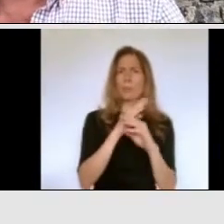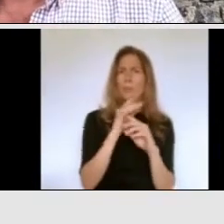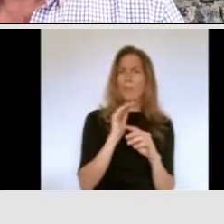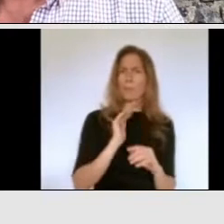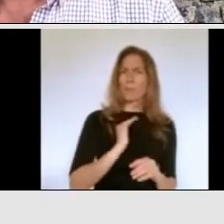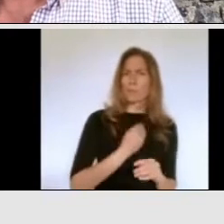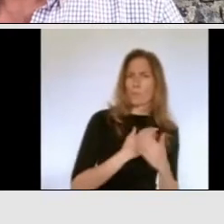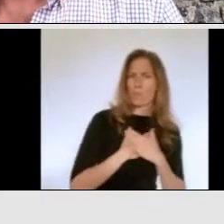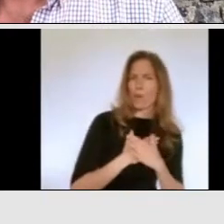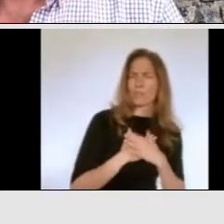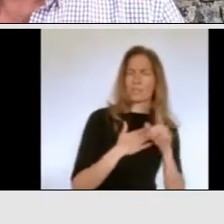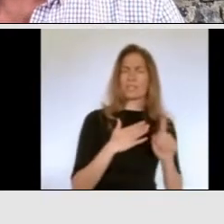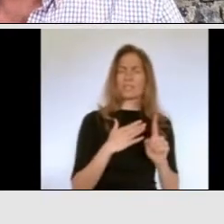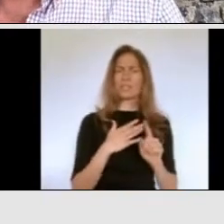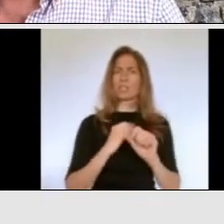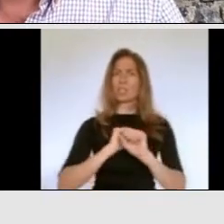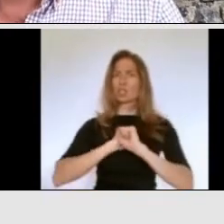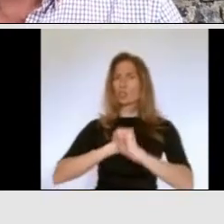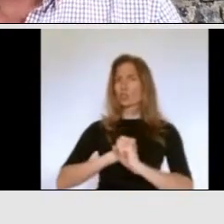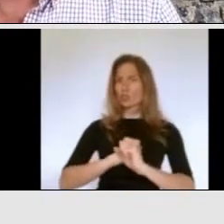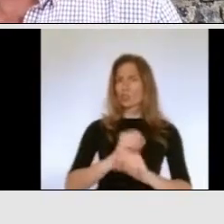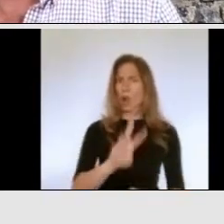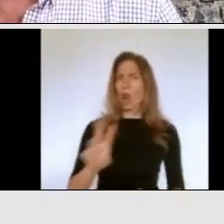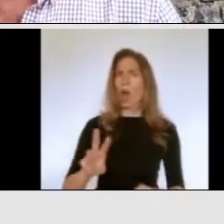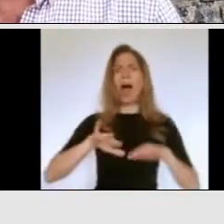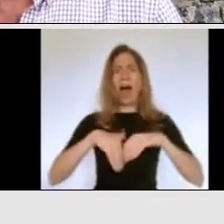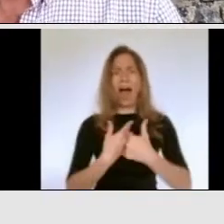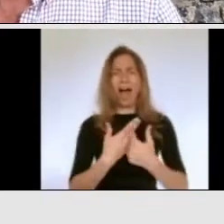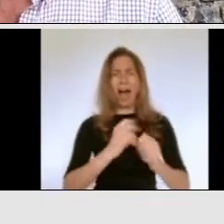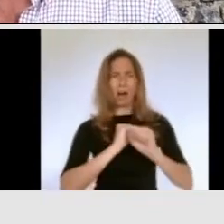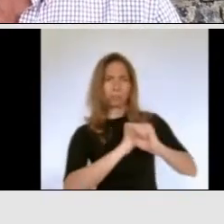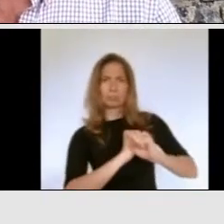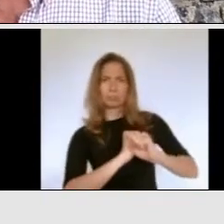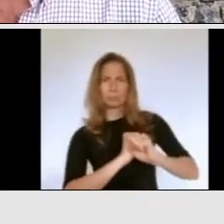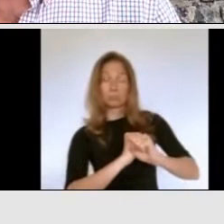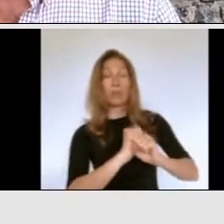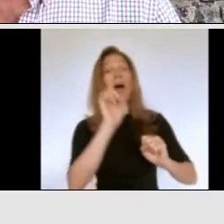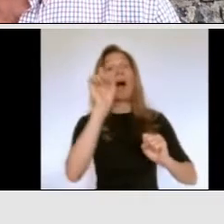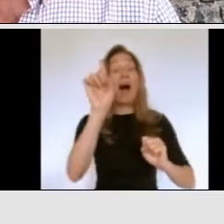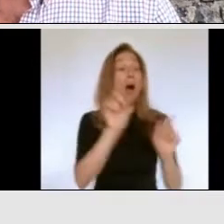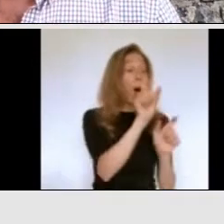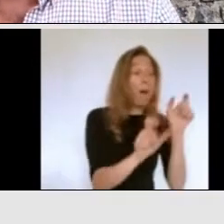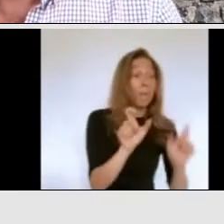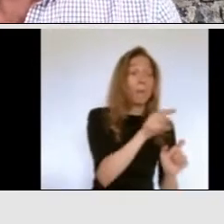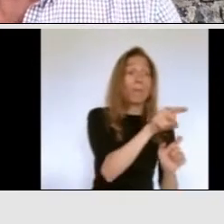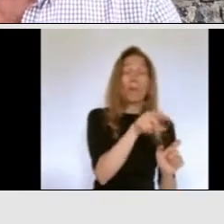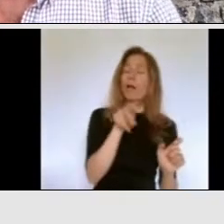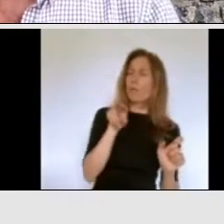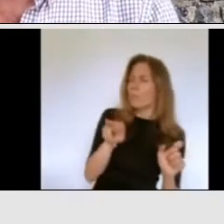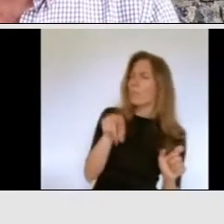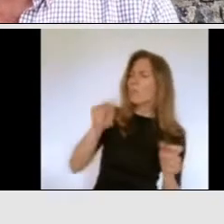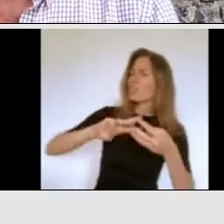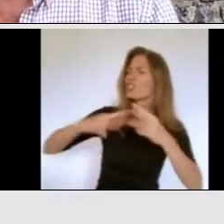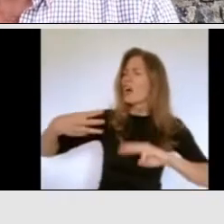confidentiality, their security online, and make sure that people can trust